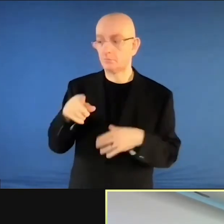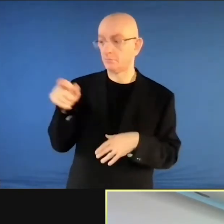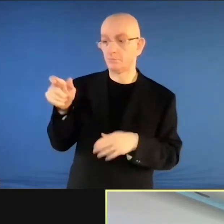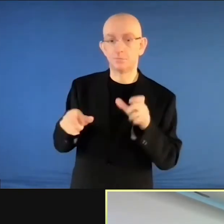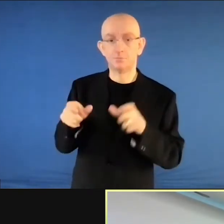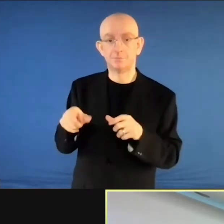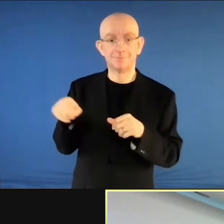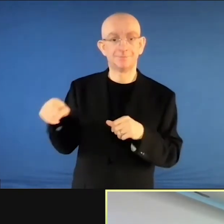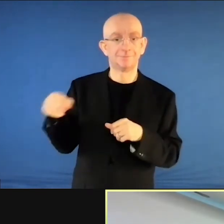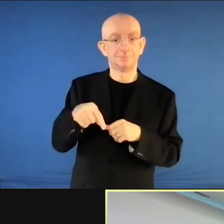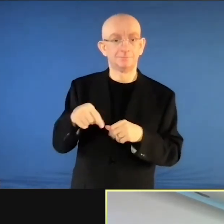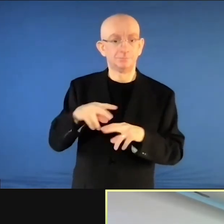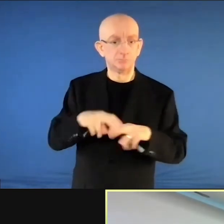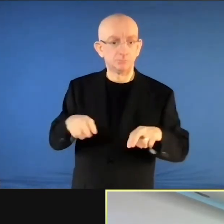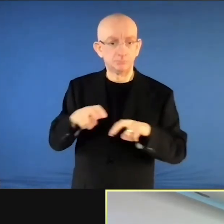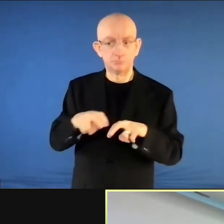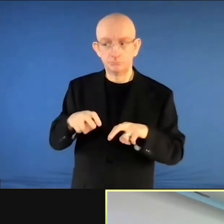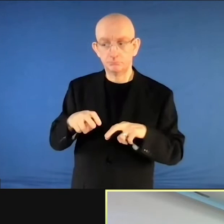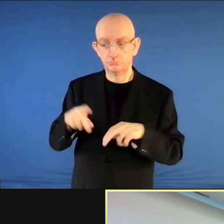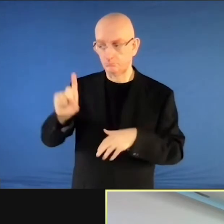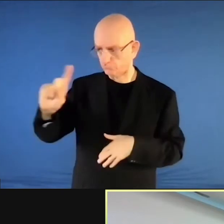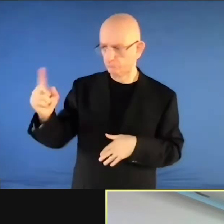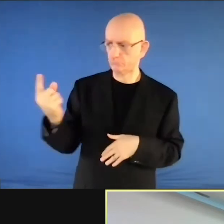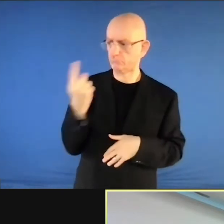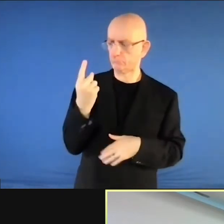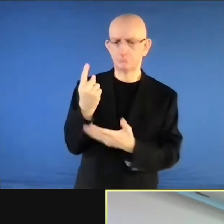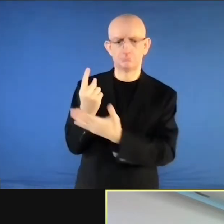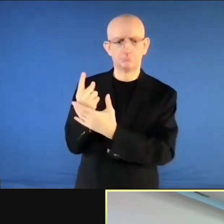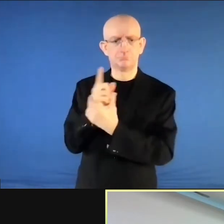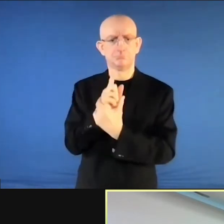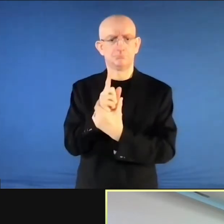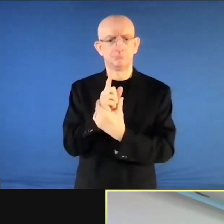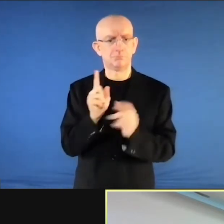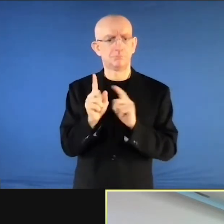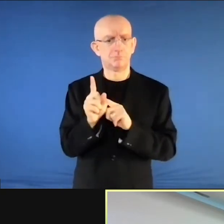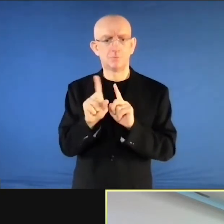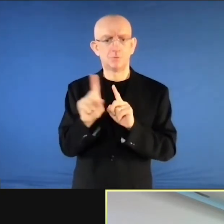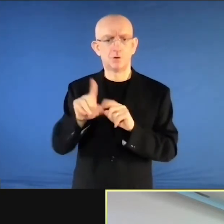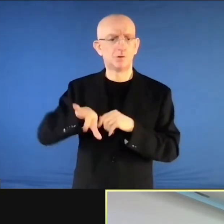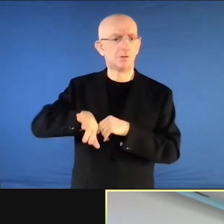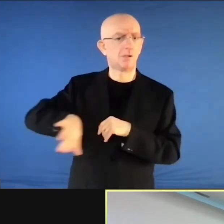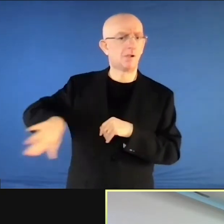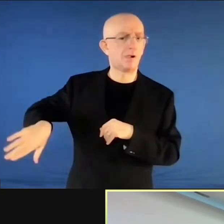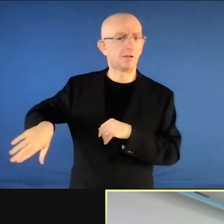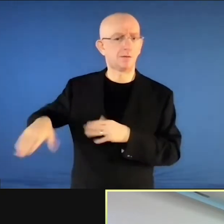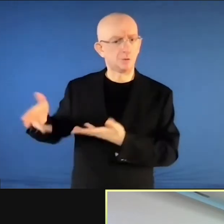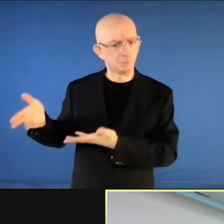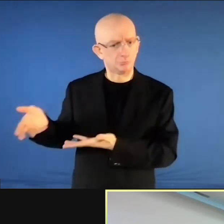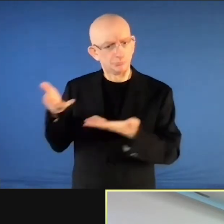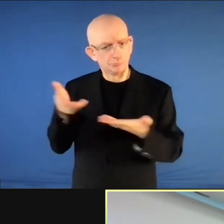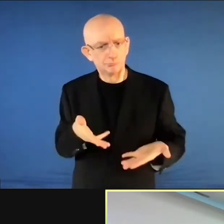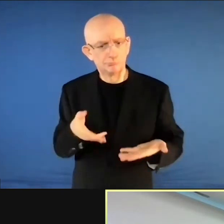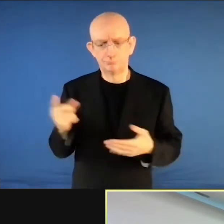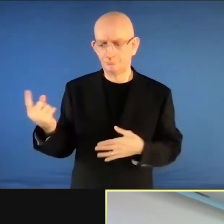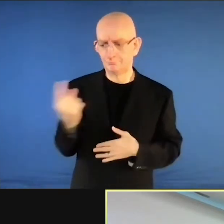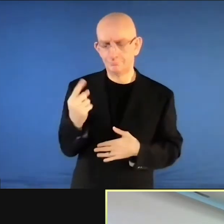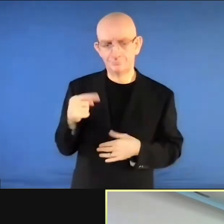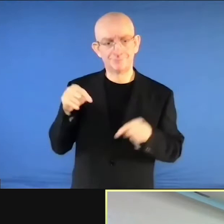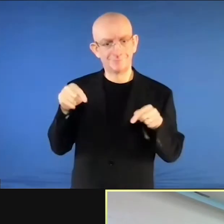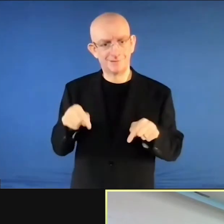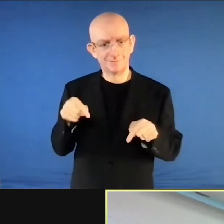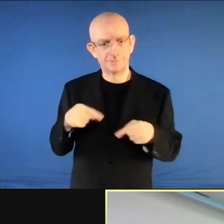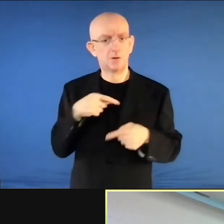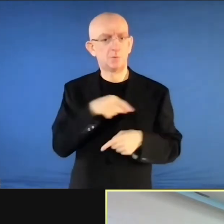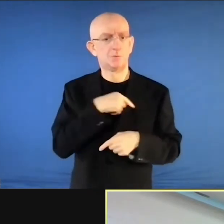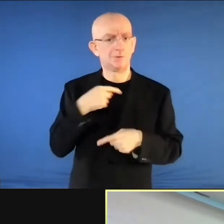that time, and doing that way, I guess, it's probably the best way for the